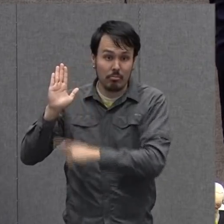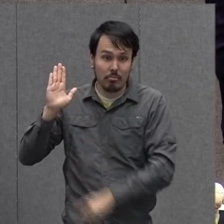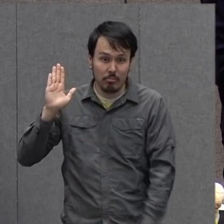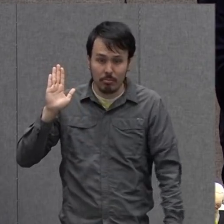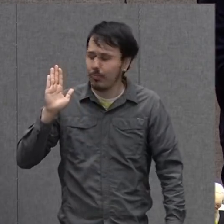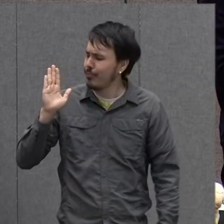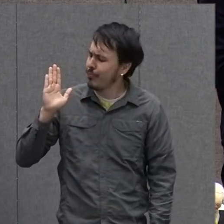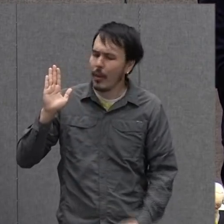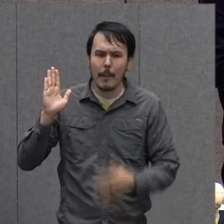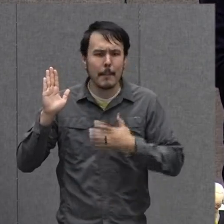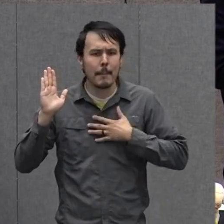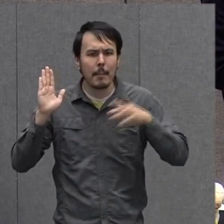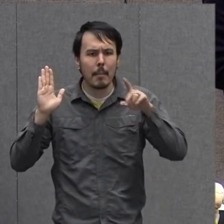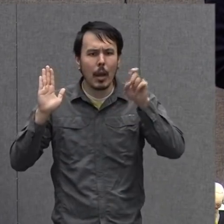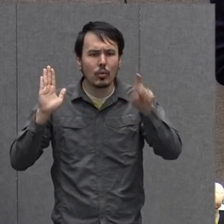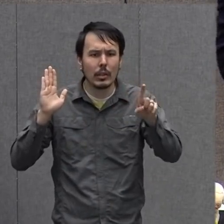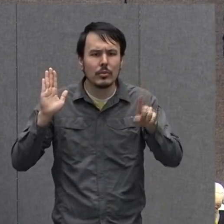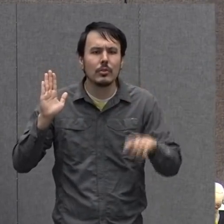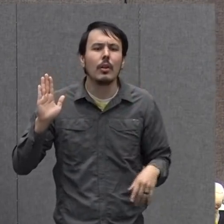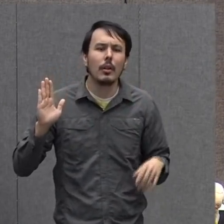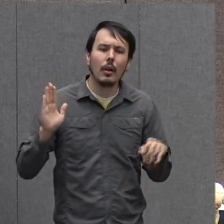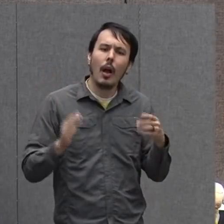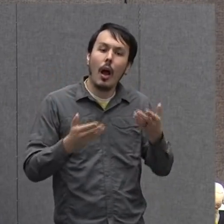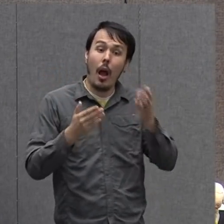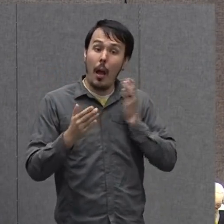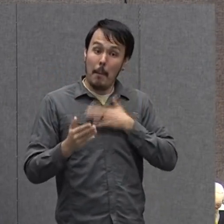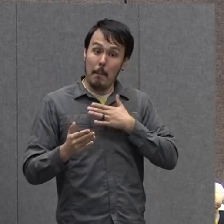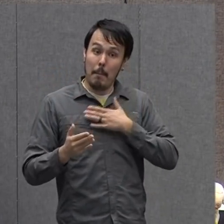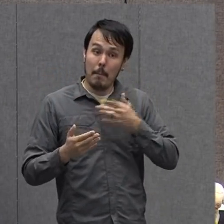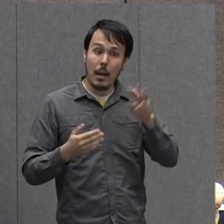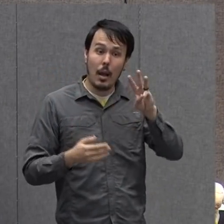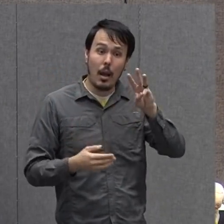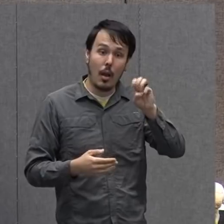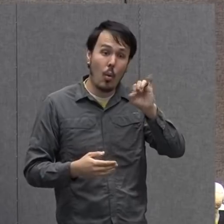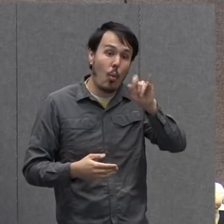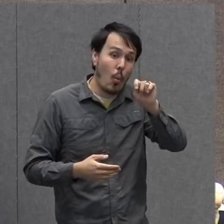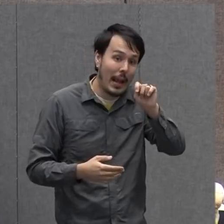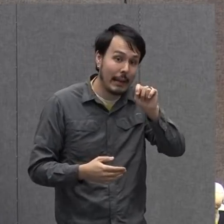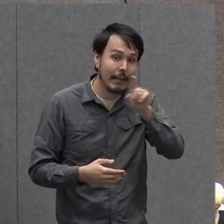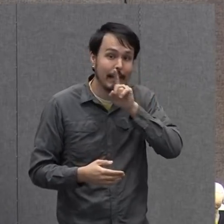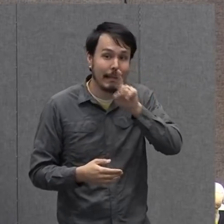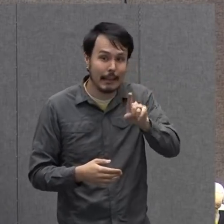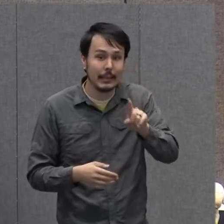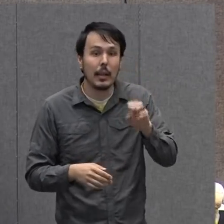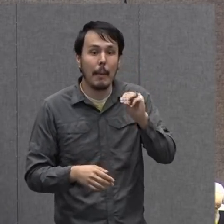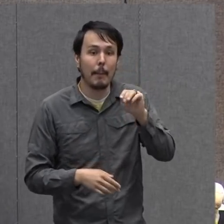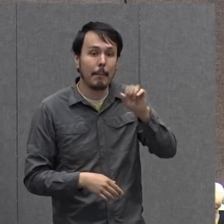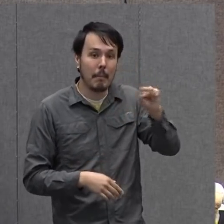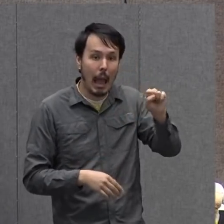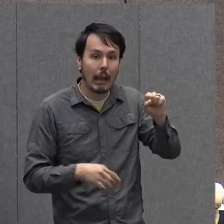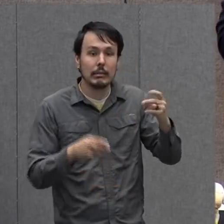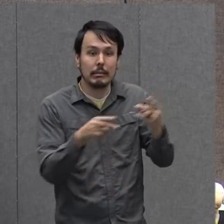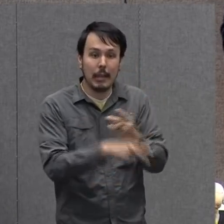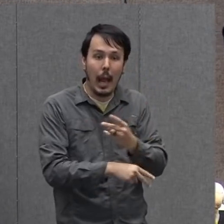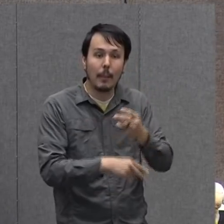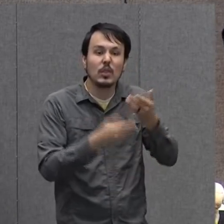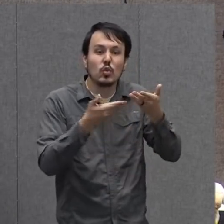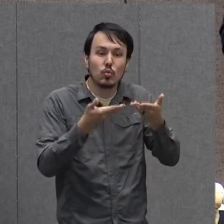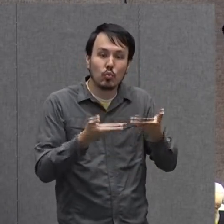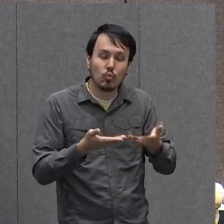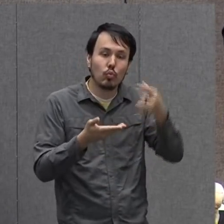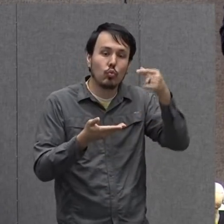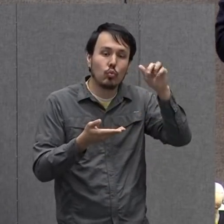force, and remember, force is a push or a pull. And a force, a push or a pull, can move an object, stop